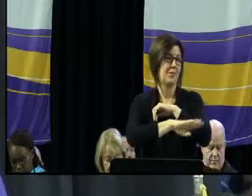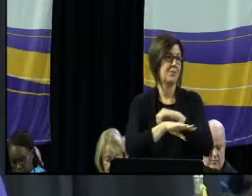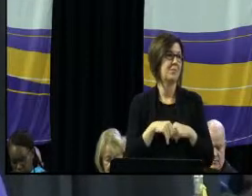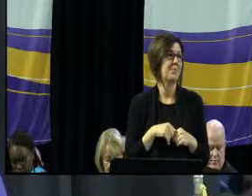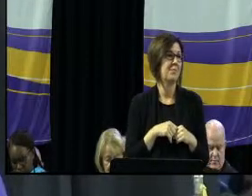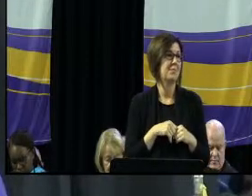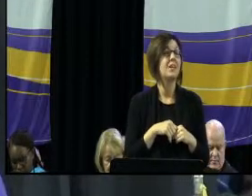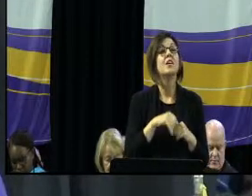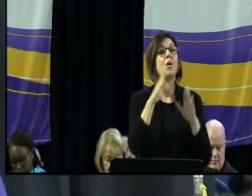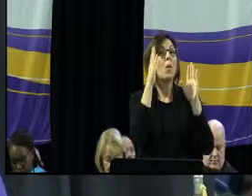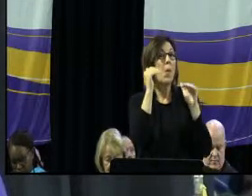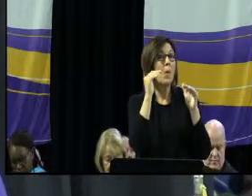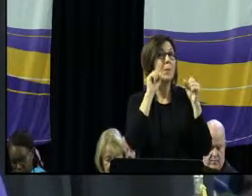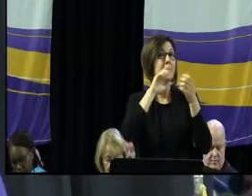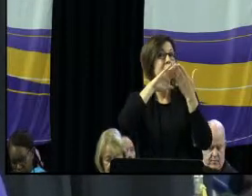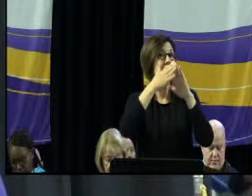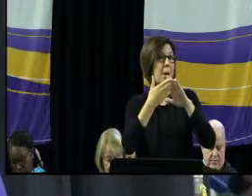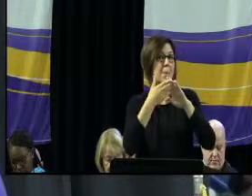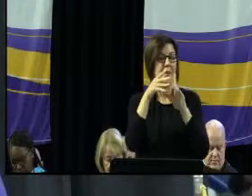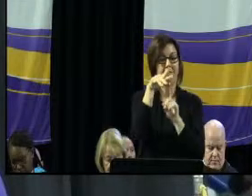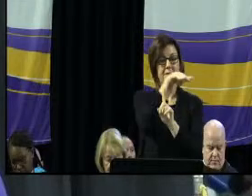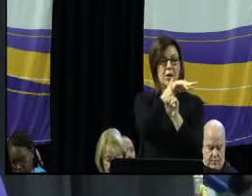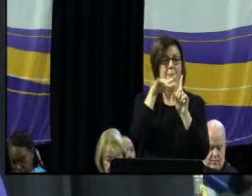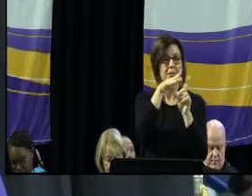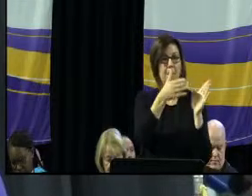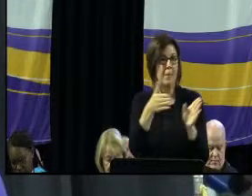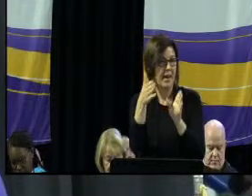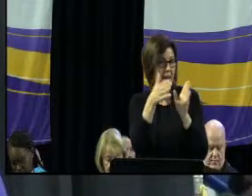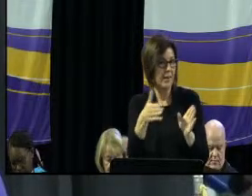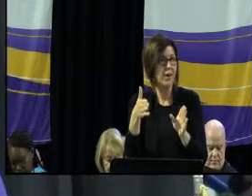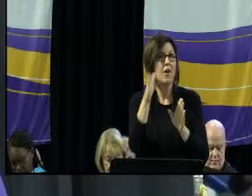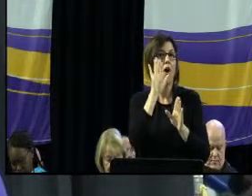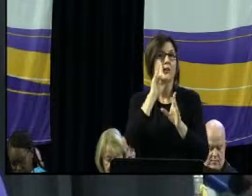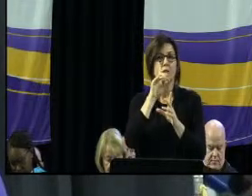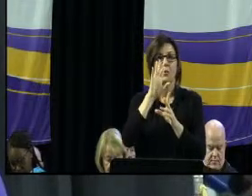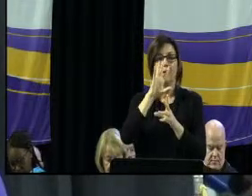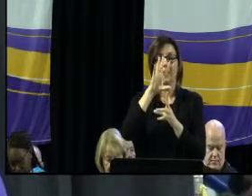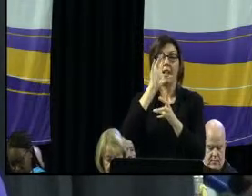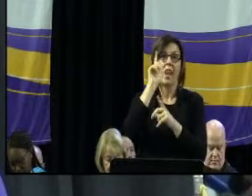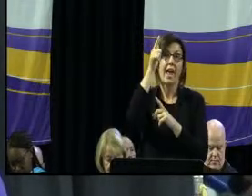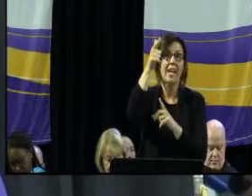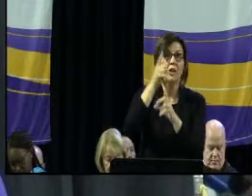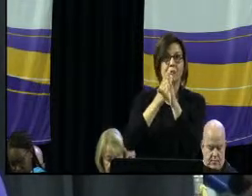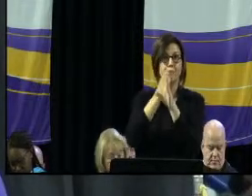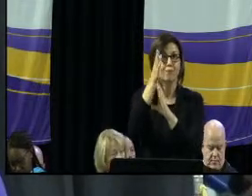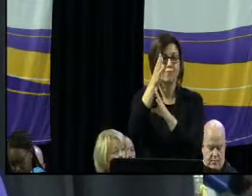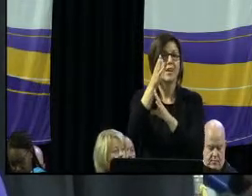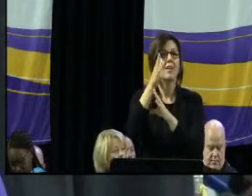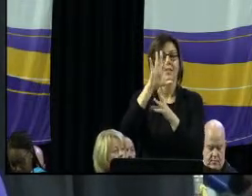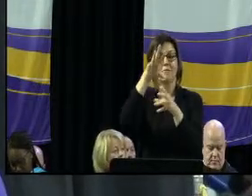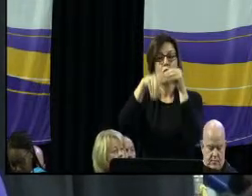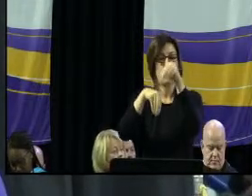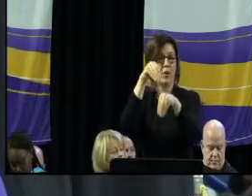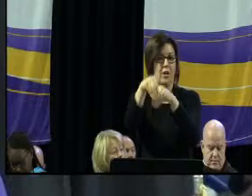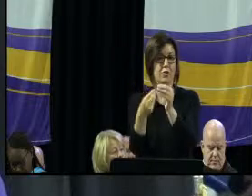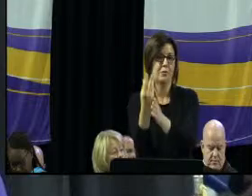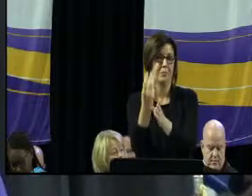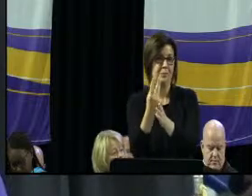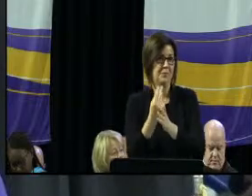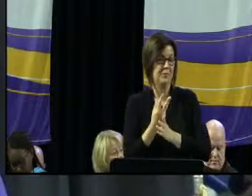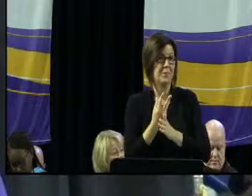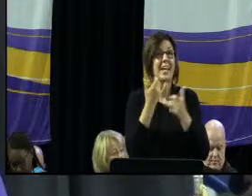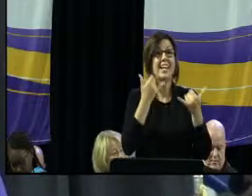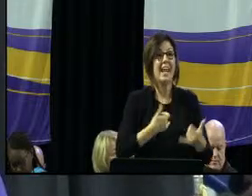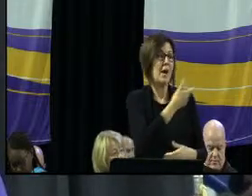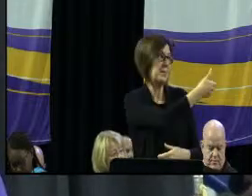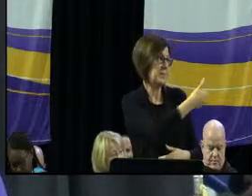become an environmental planner and pursue a future in horticulture. It's my privilege to introduce you,